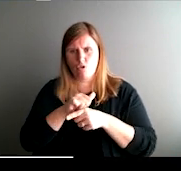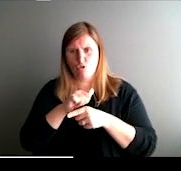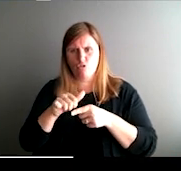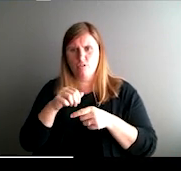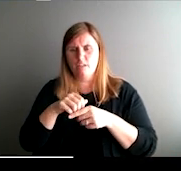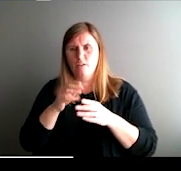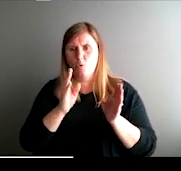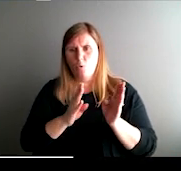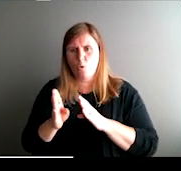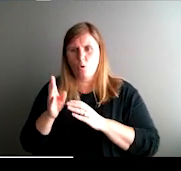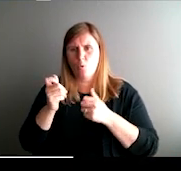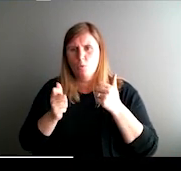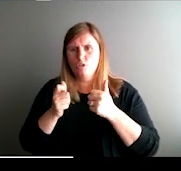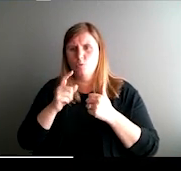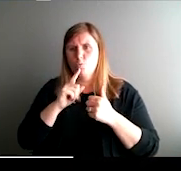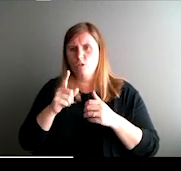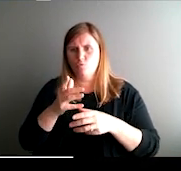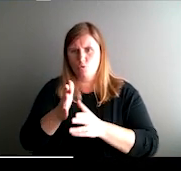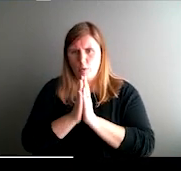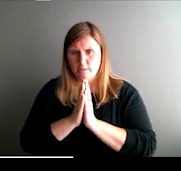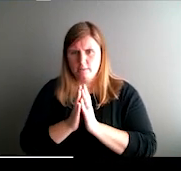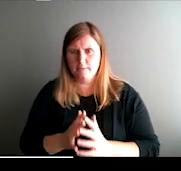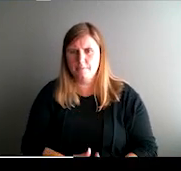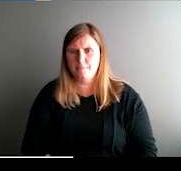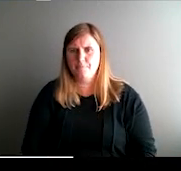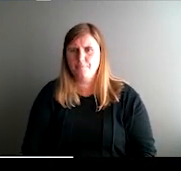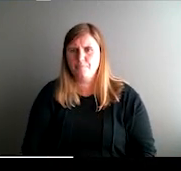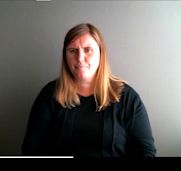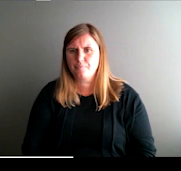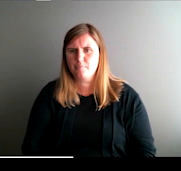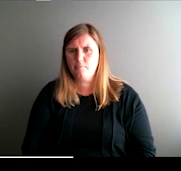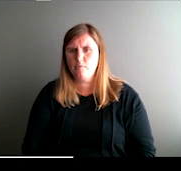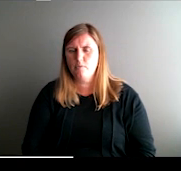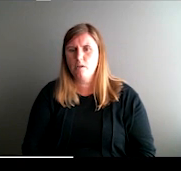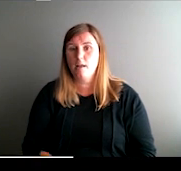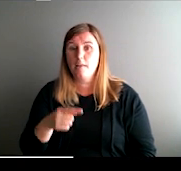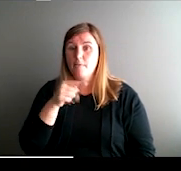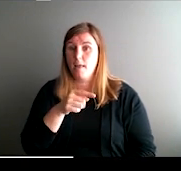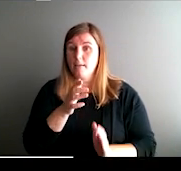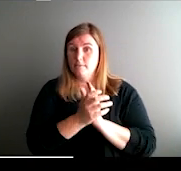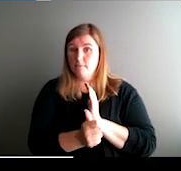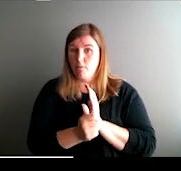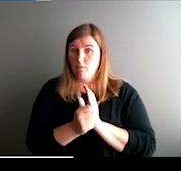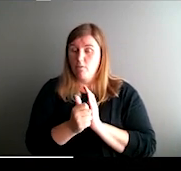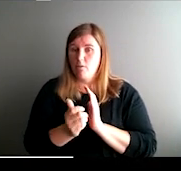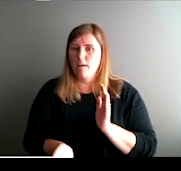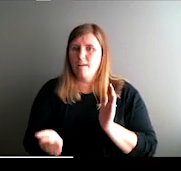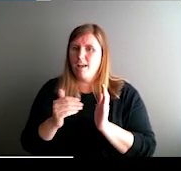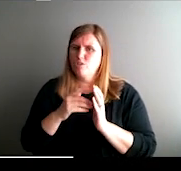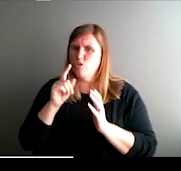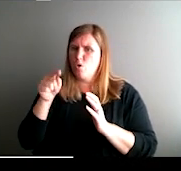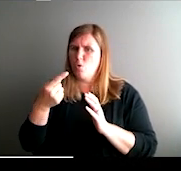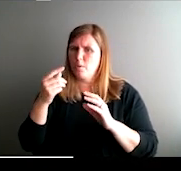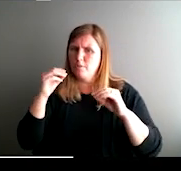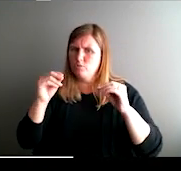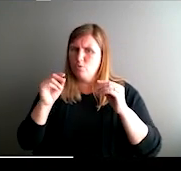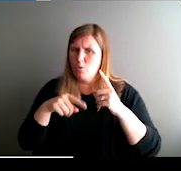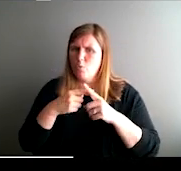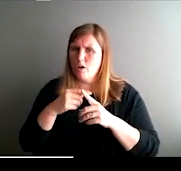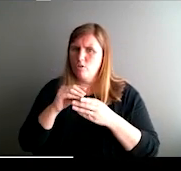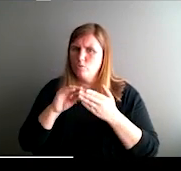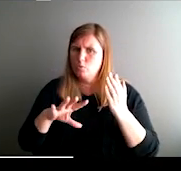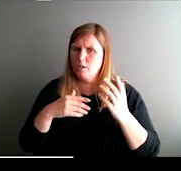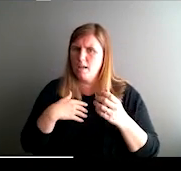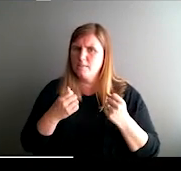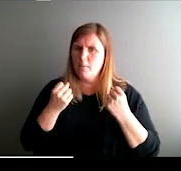the order in which it was requested. This skill, once again, should only be taught when a student has